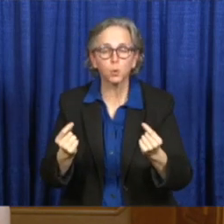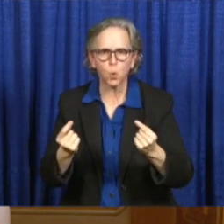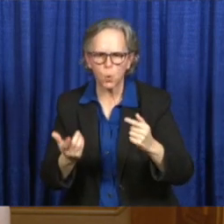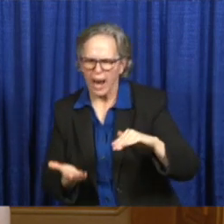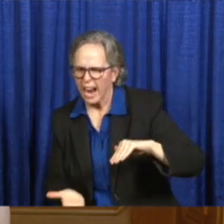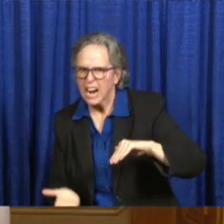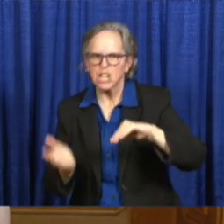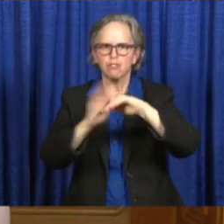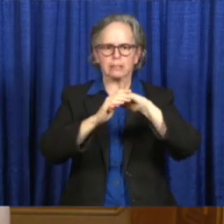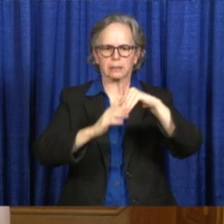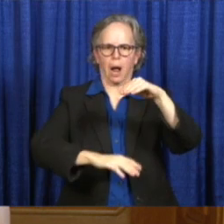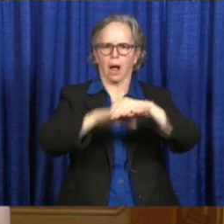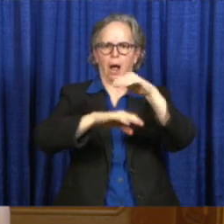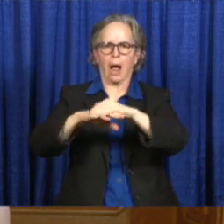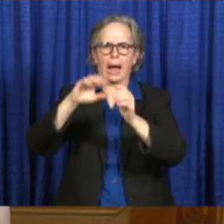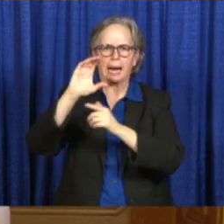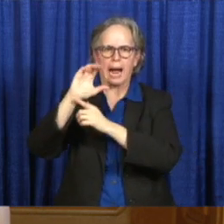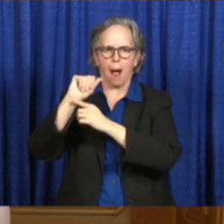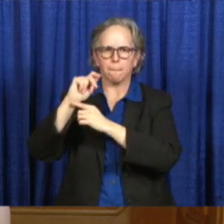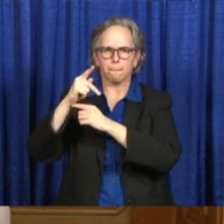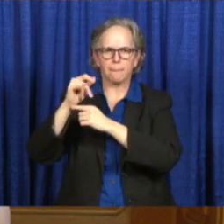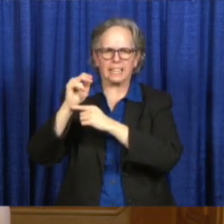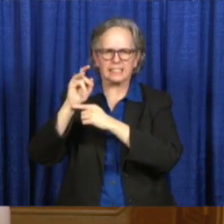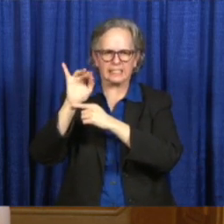to say about that as well.